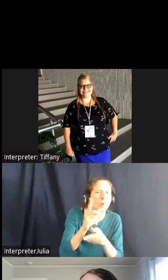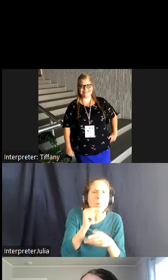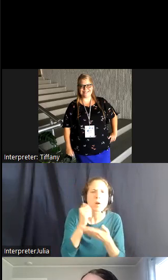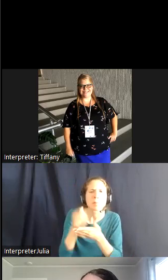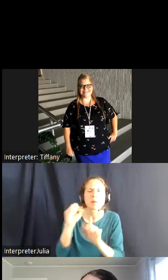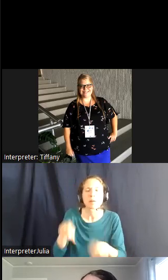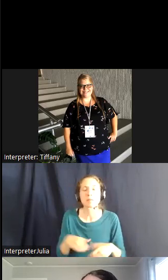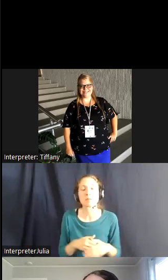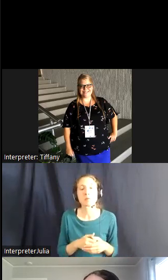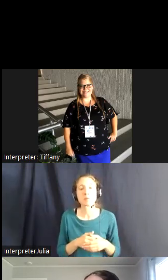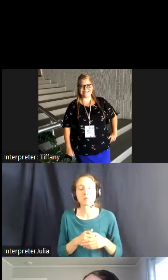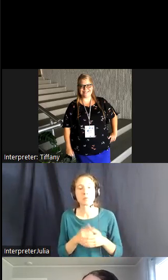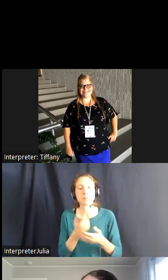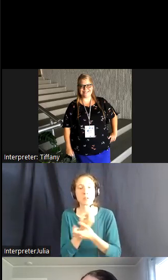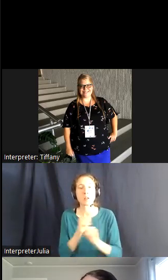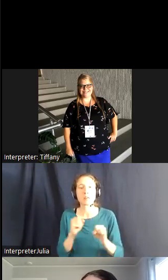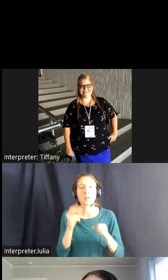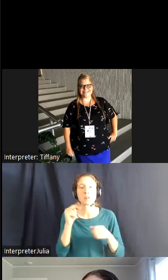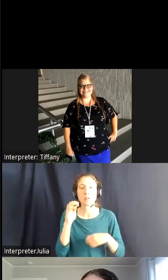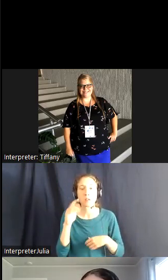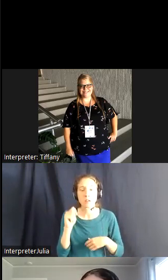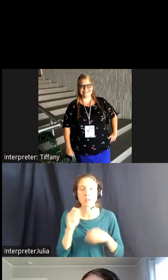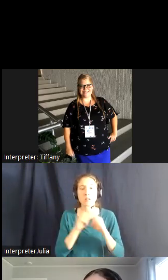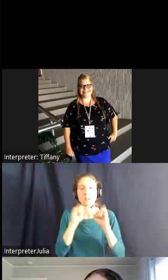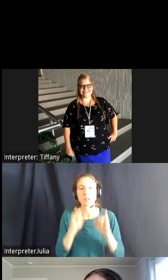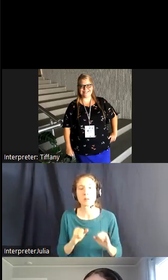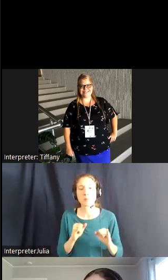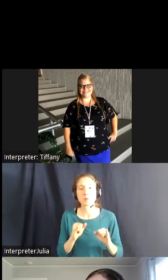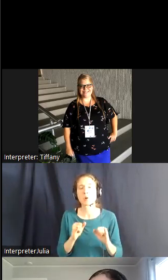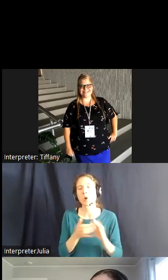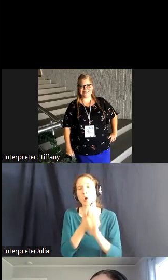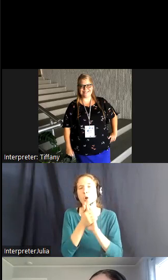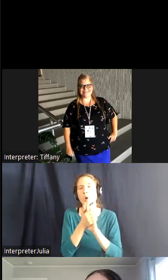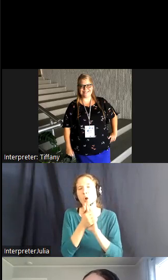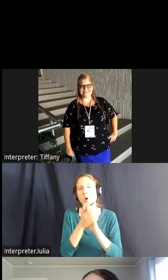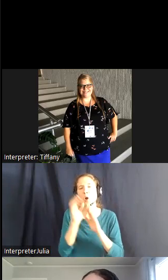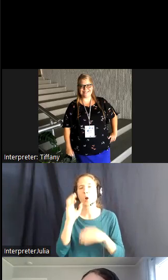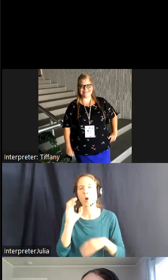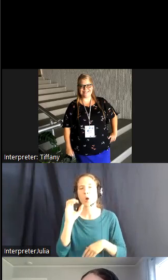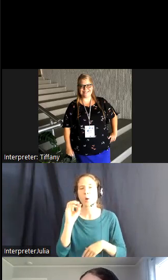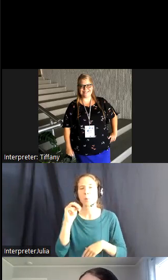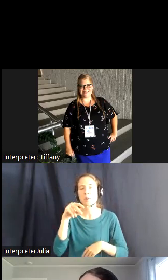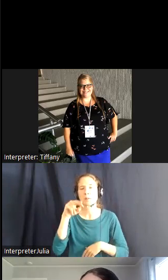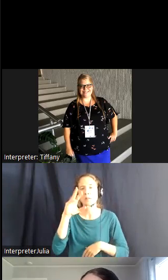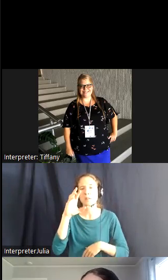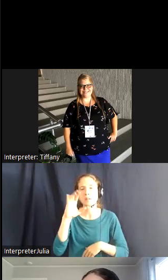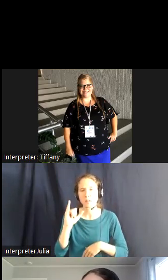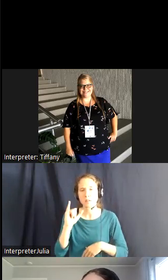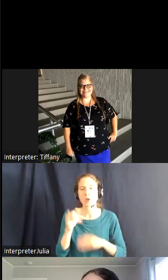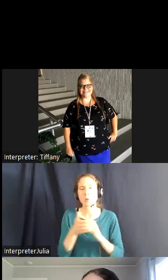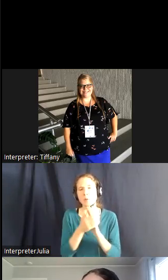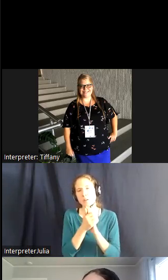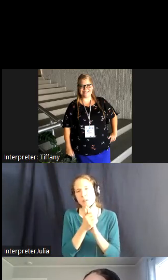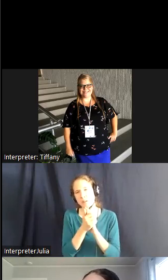So safety net system competencies are also a key part of the requirements for both the essential and